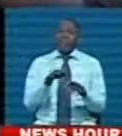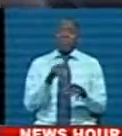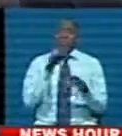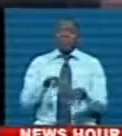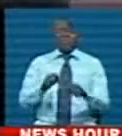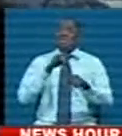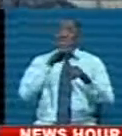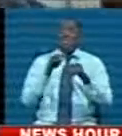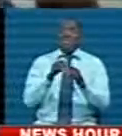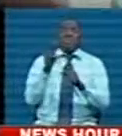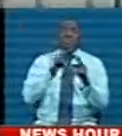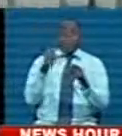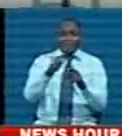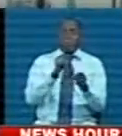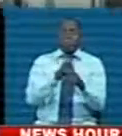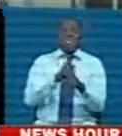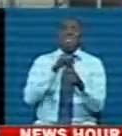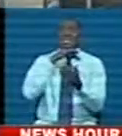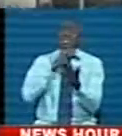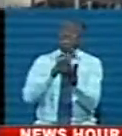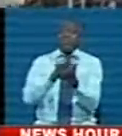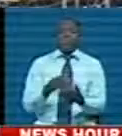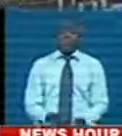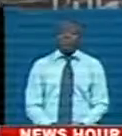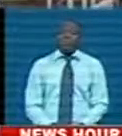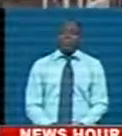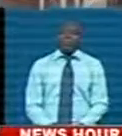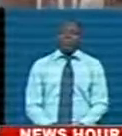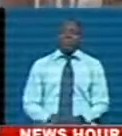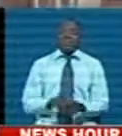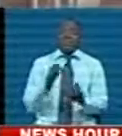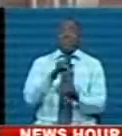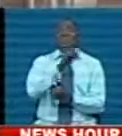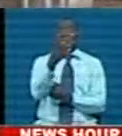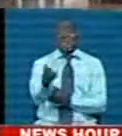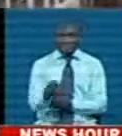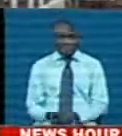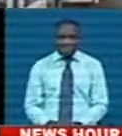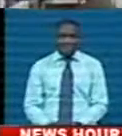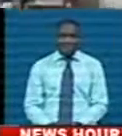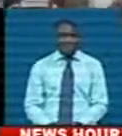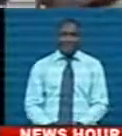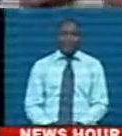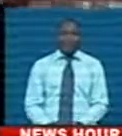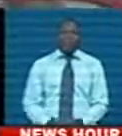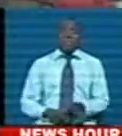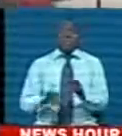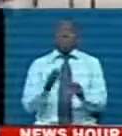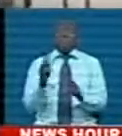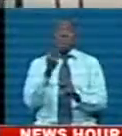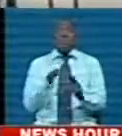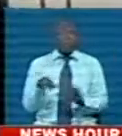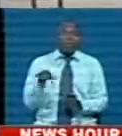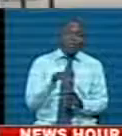and human factors which block the drainage system. The question some ask is whether as a